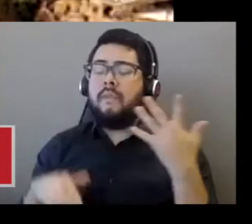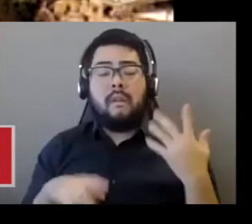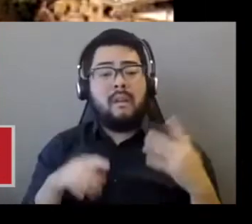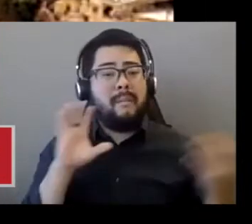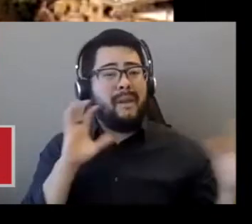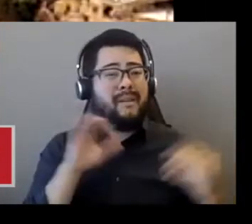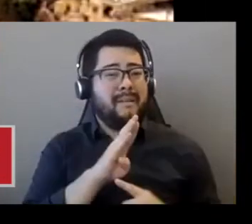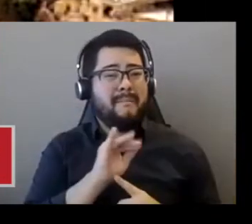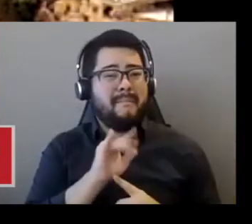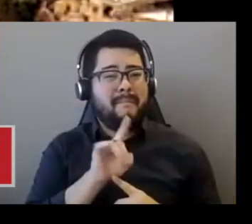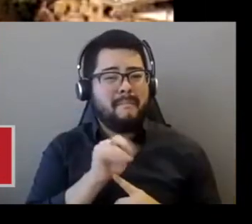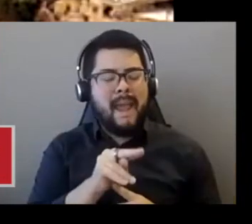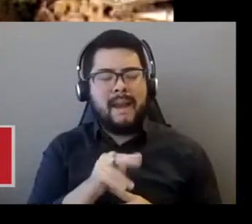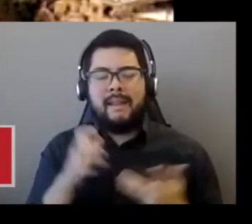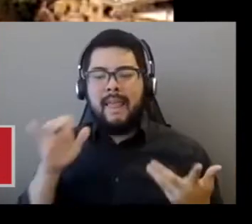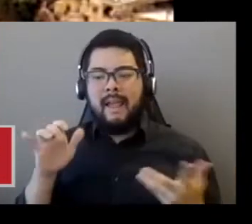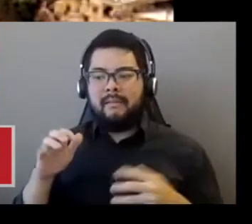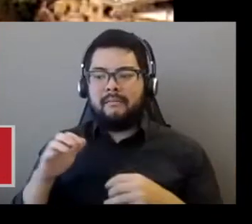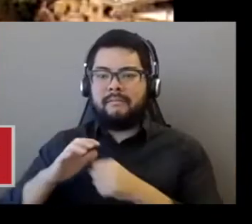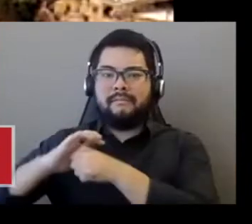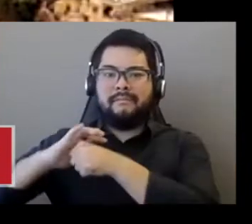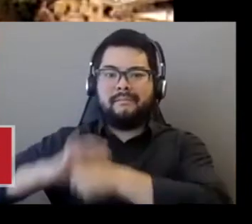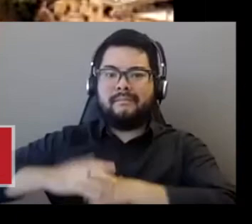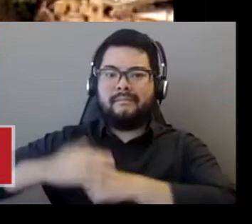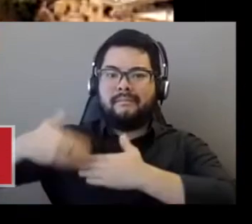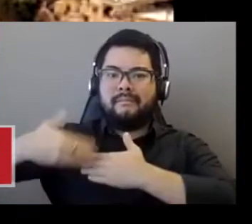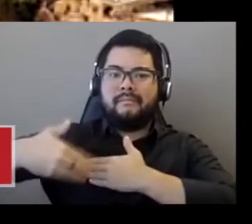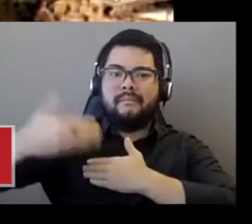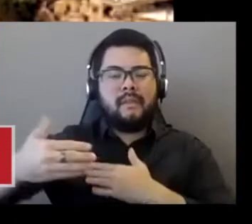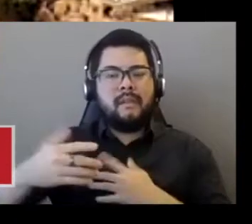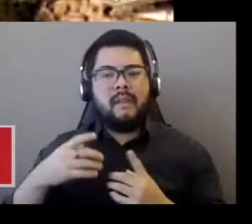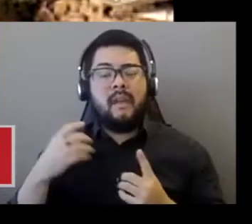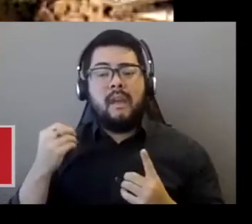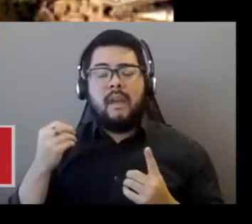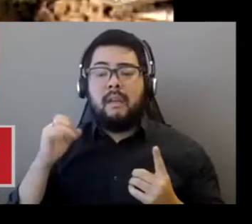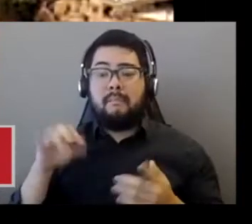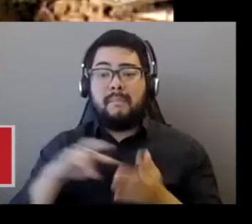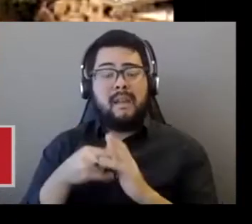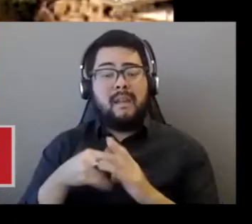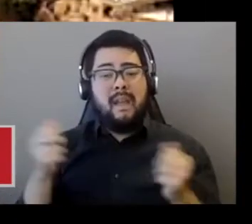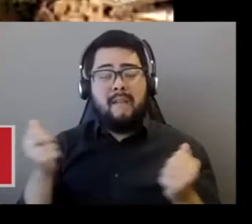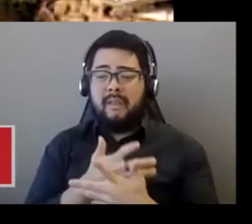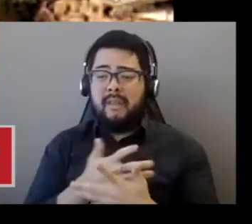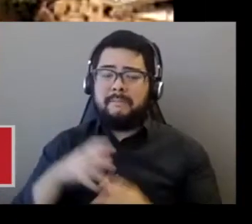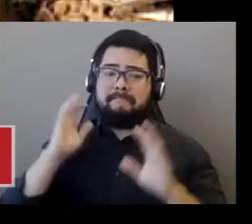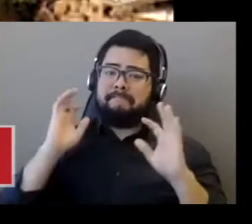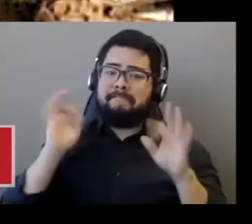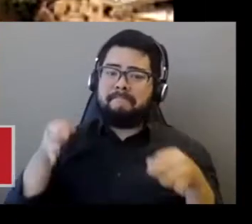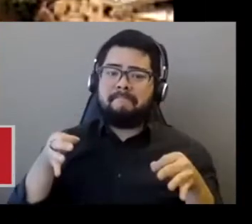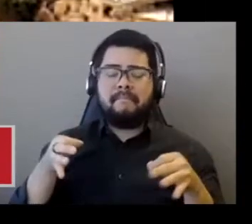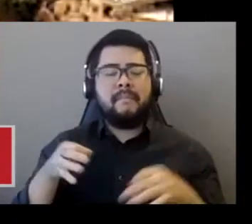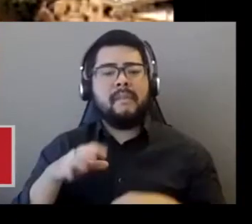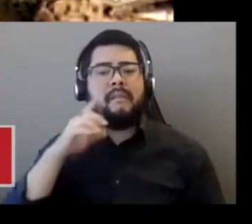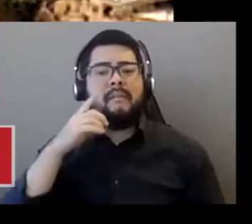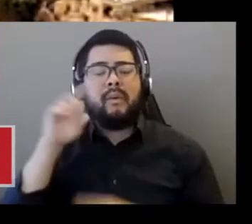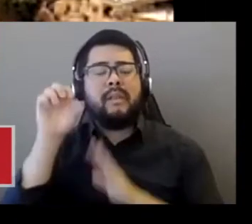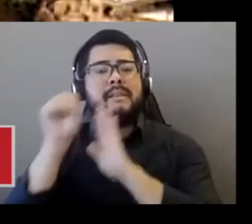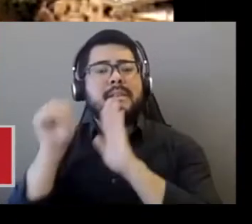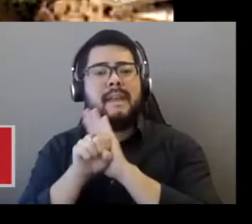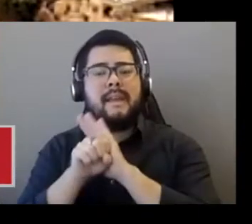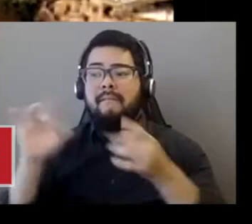difference. The repression and the absolute, you know, state violence with impunity